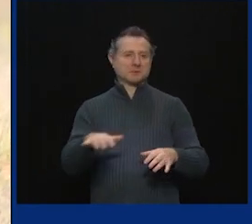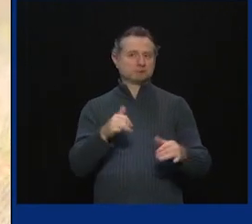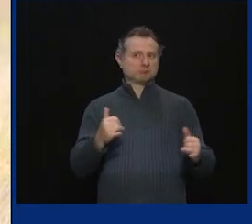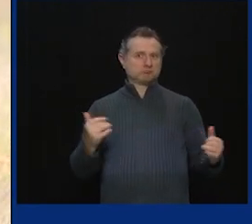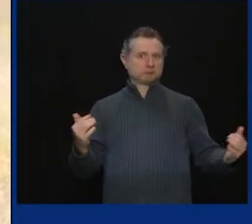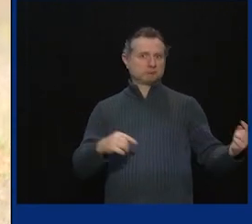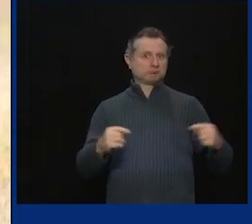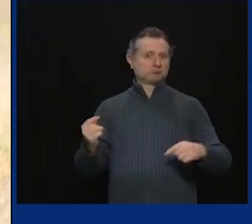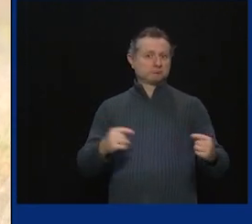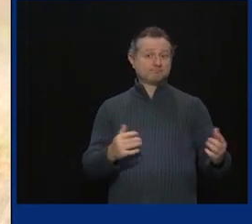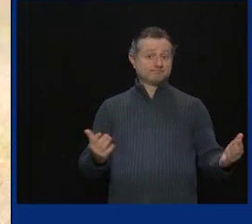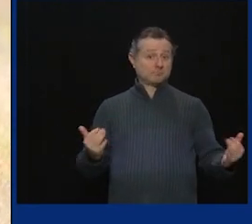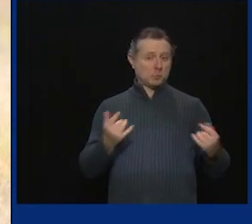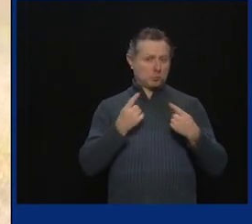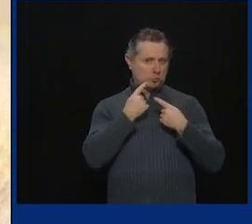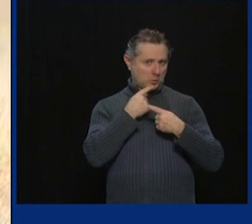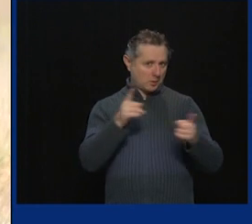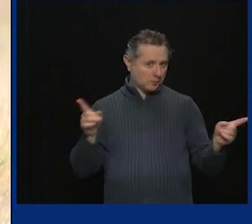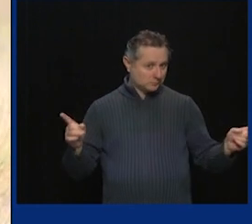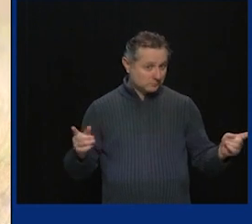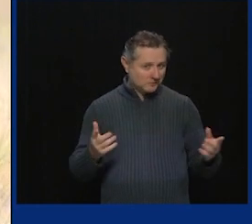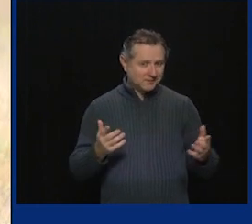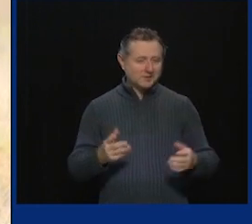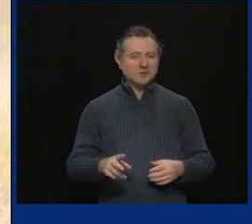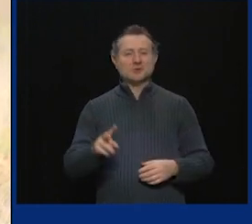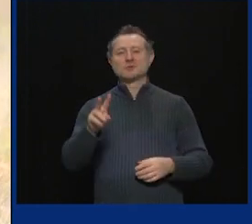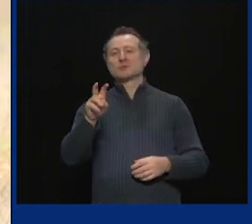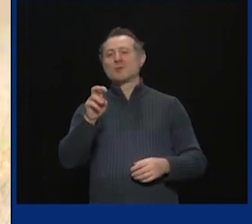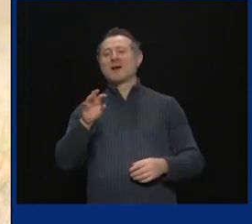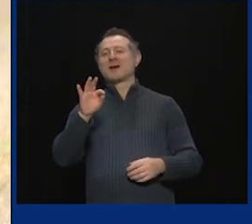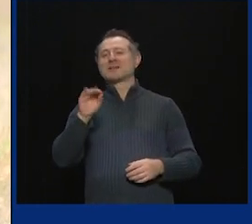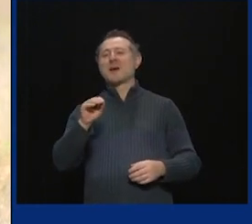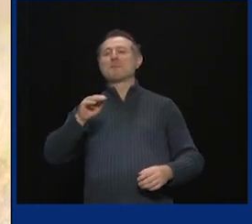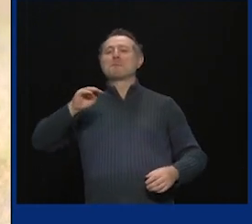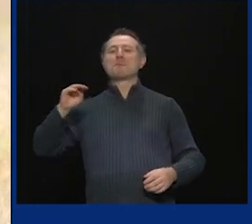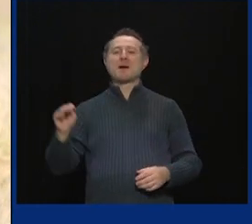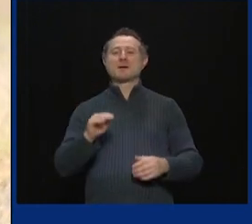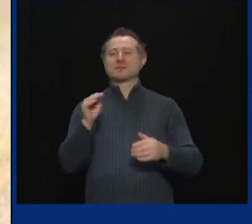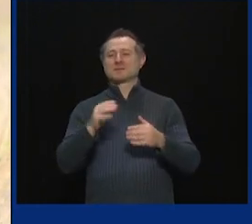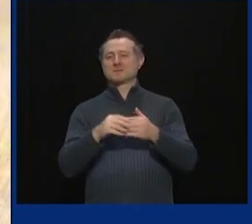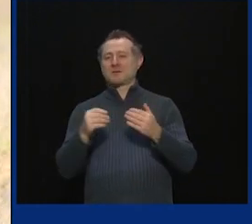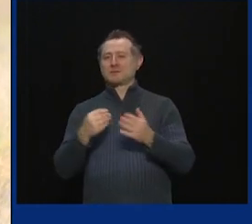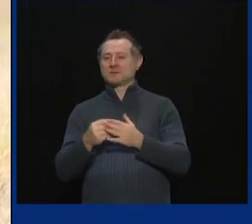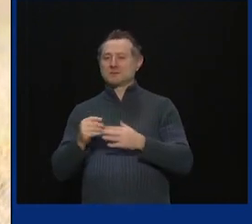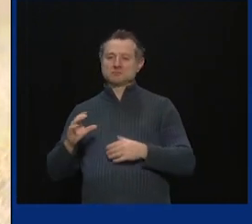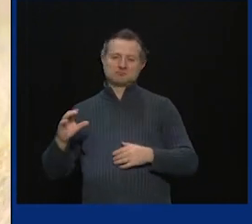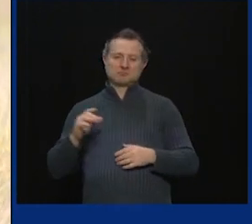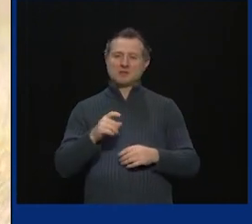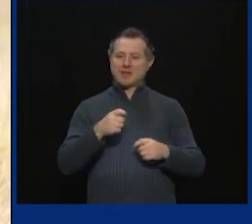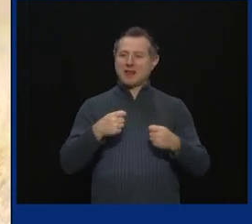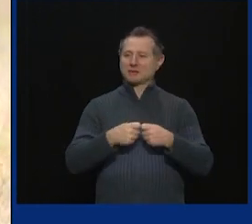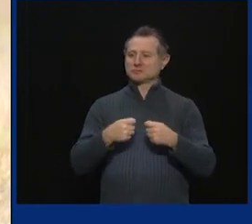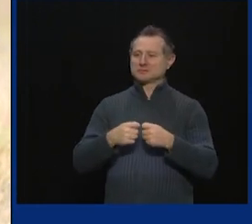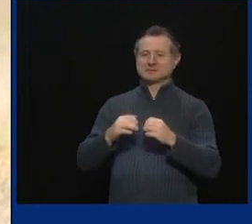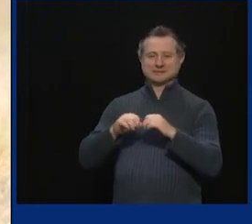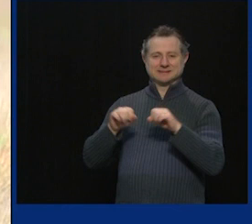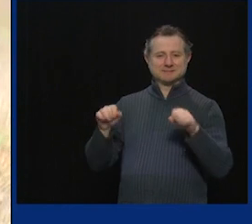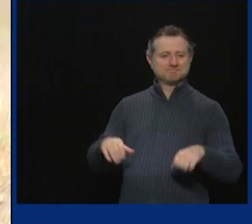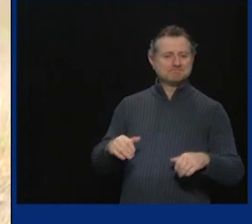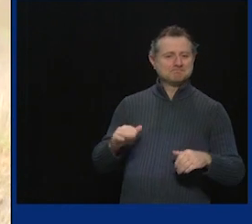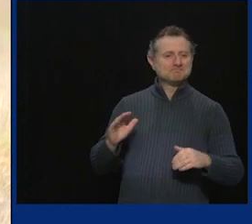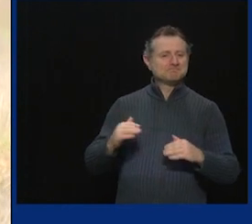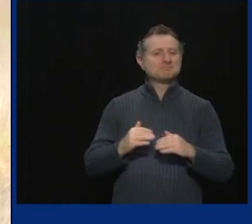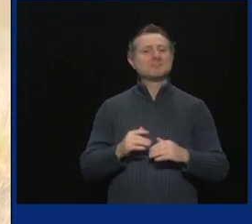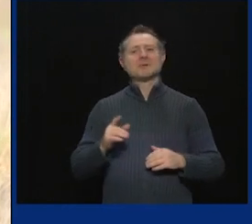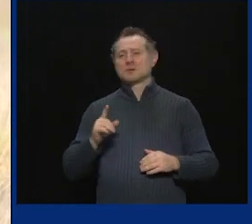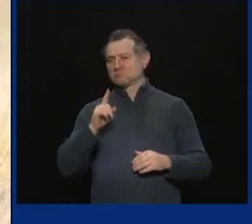a $290 million electricity substation and state-of-the-art green hydrogen fuel production, meaning we're making